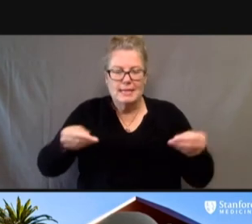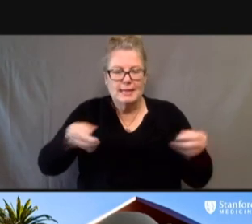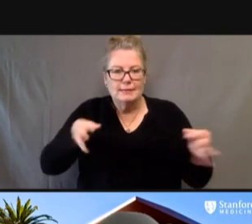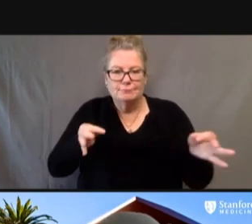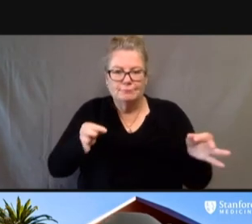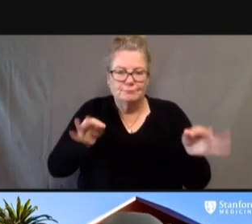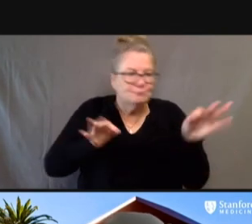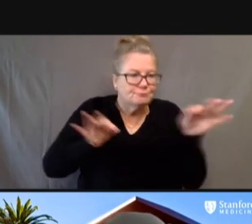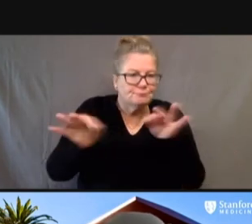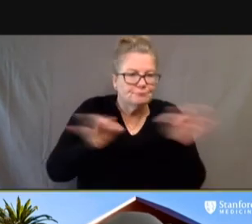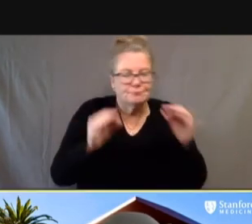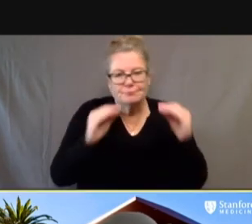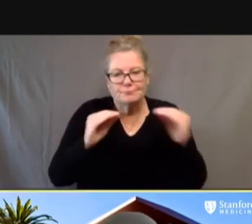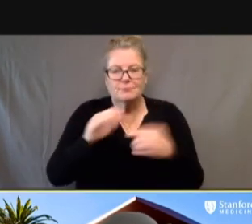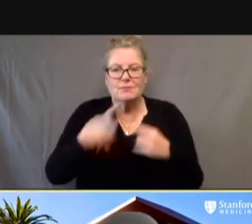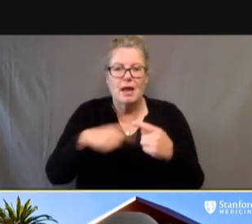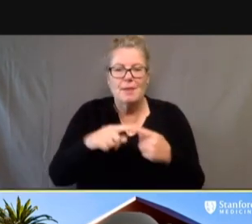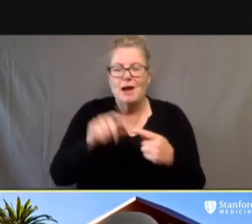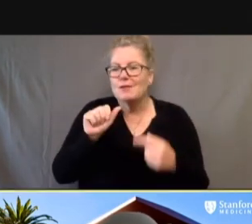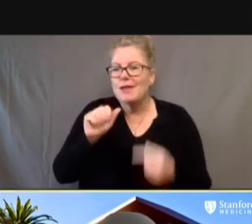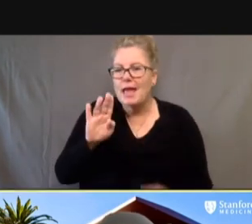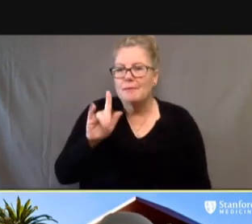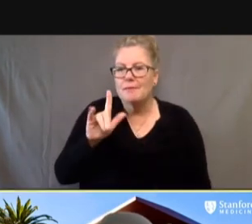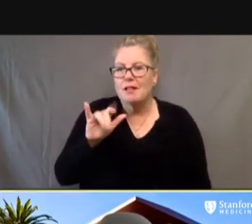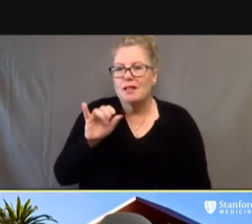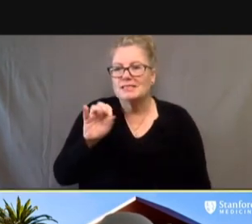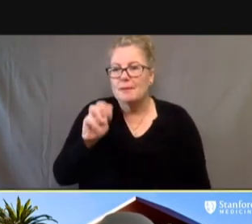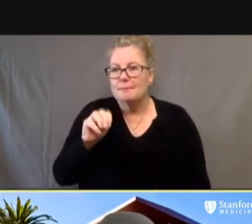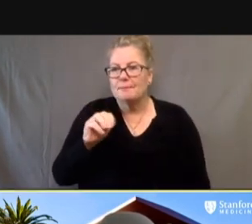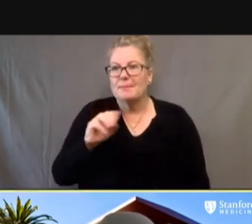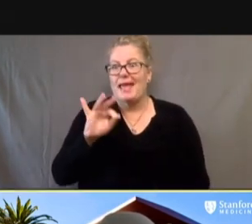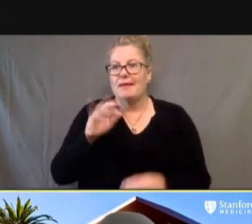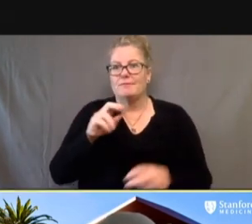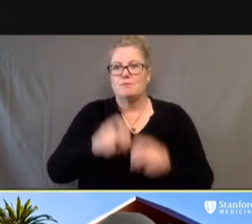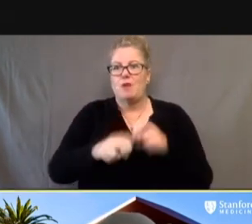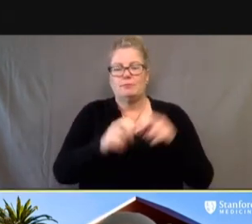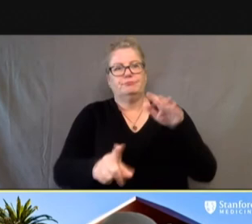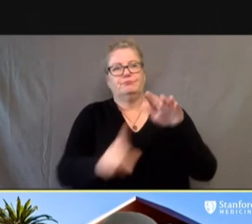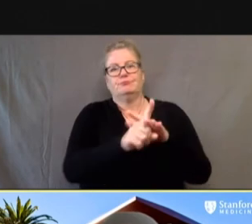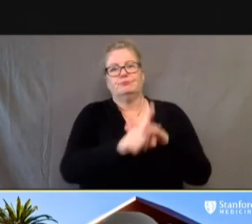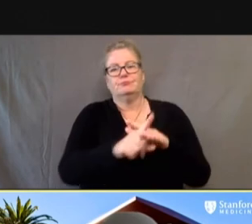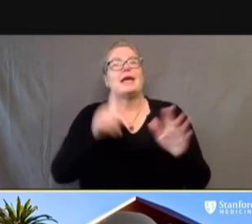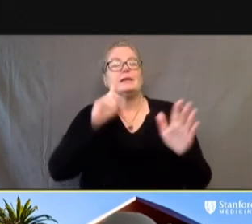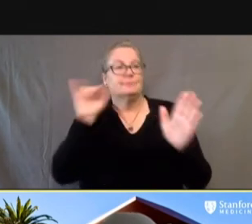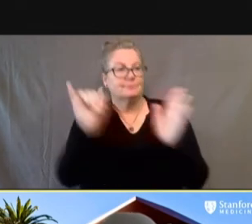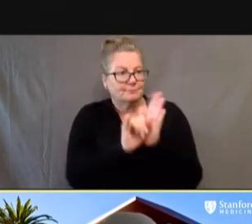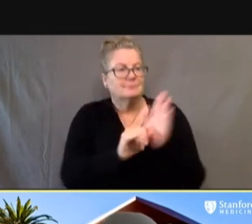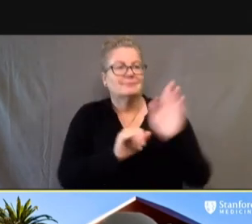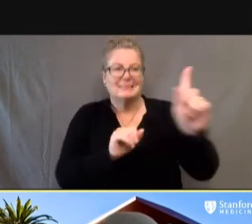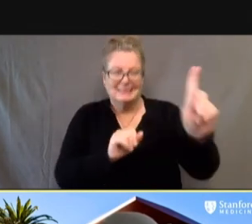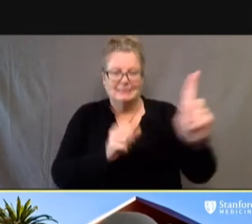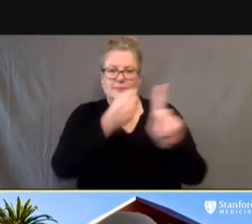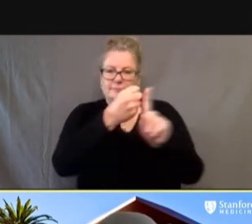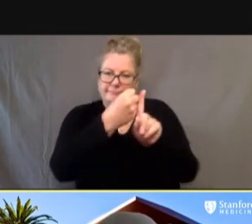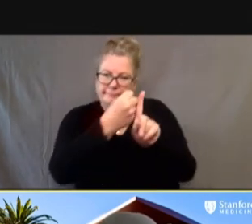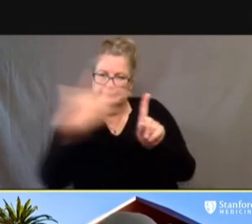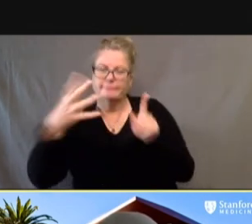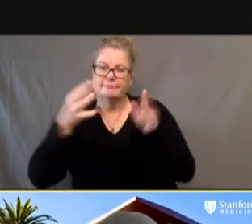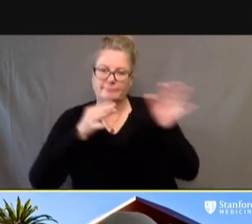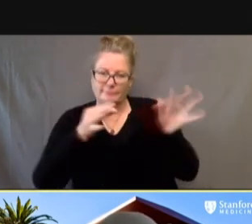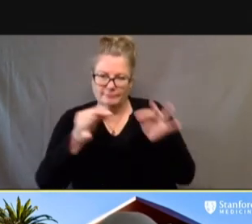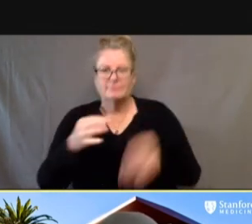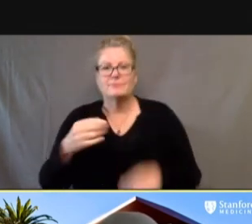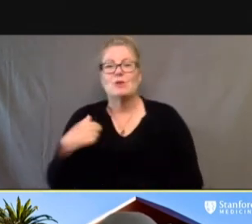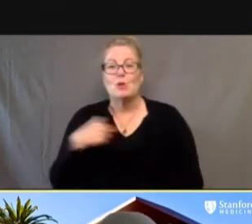faculty, either in the classroom or in clinics. We also integrated ourselves within the Social Justice